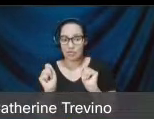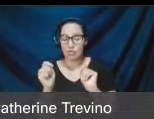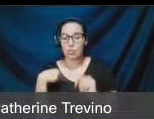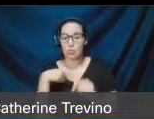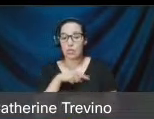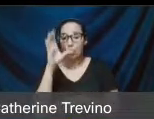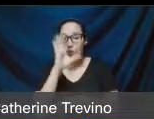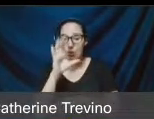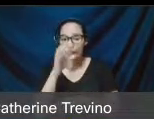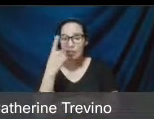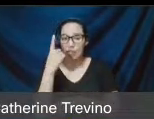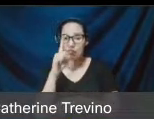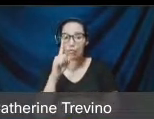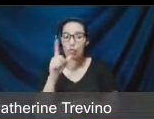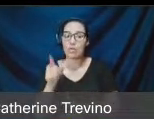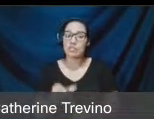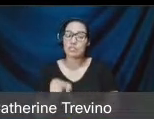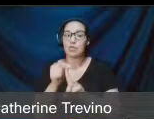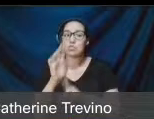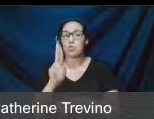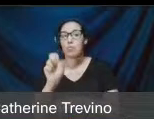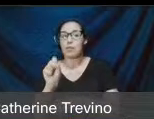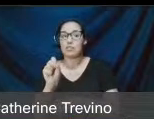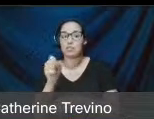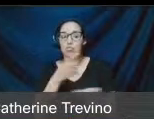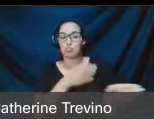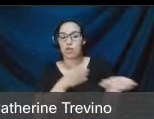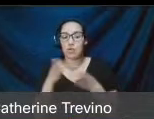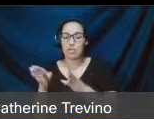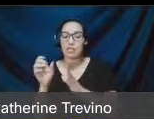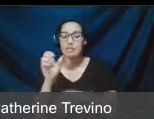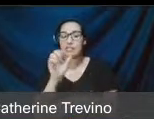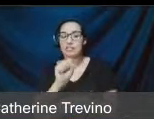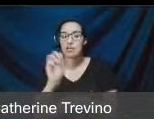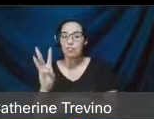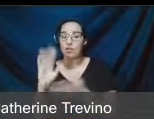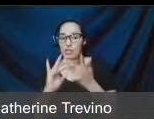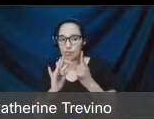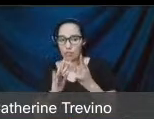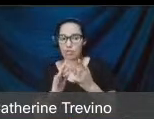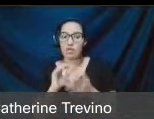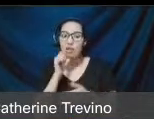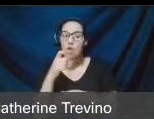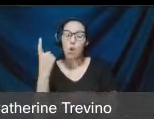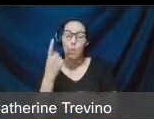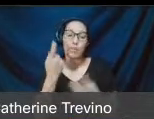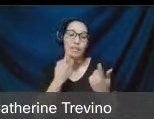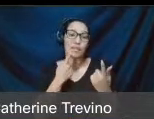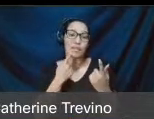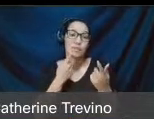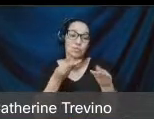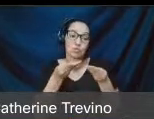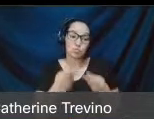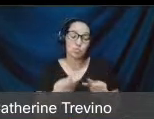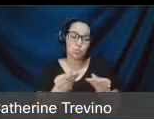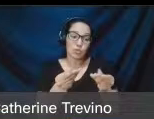bus routing software programs to not only make those routes more efficient, but also include